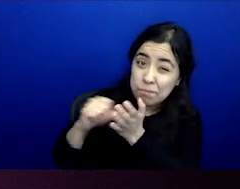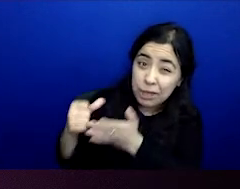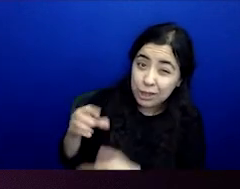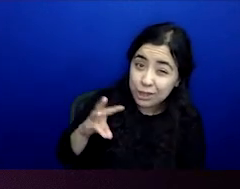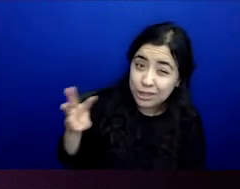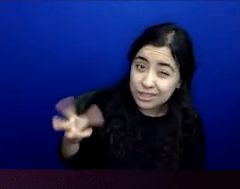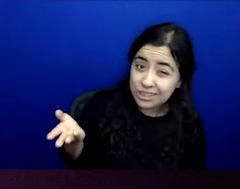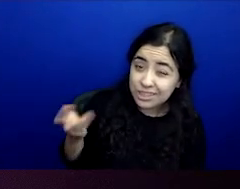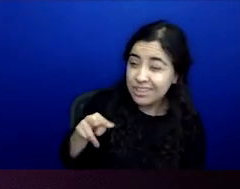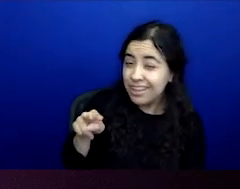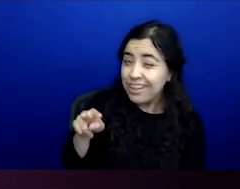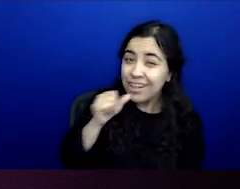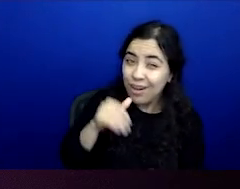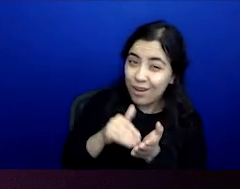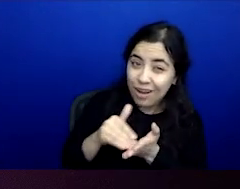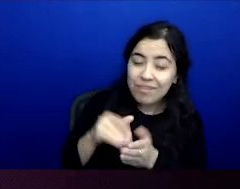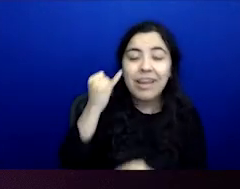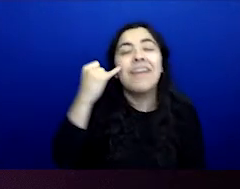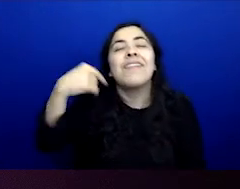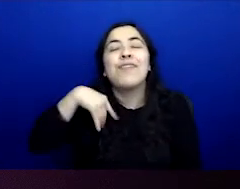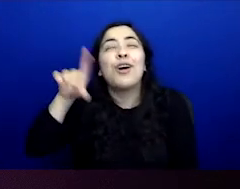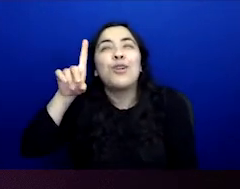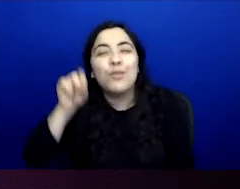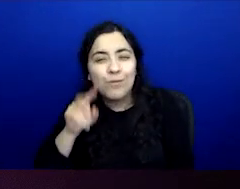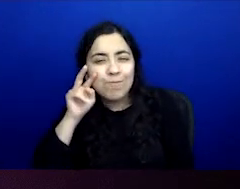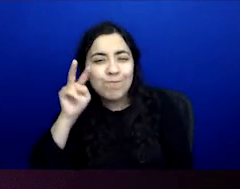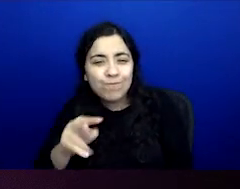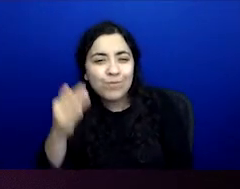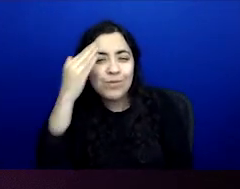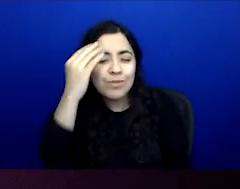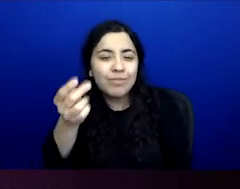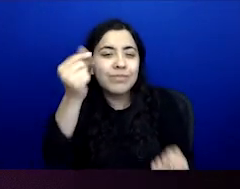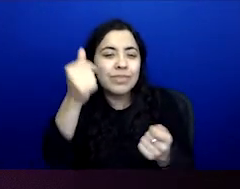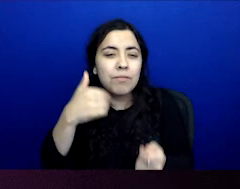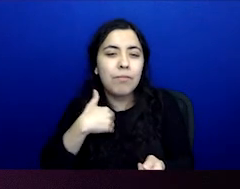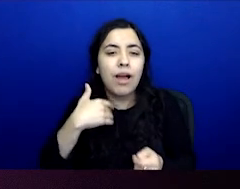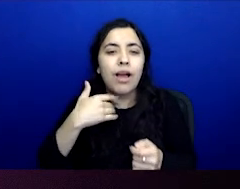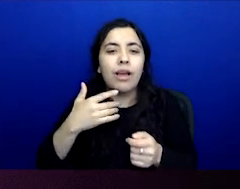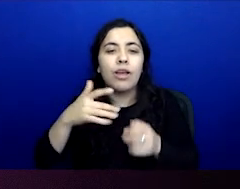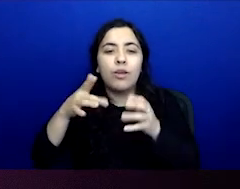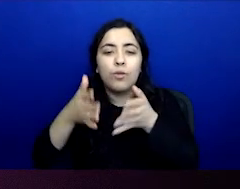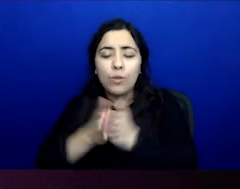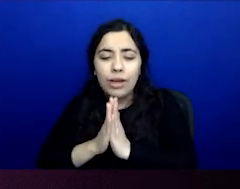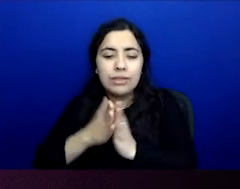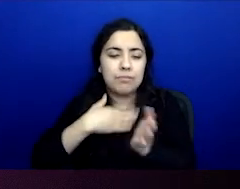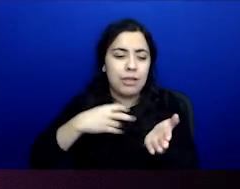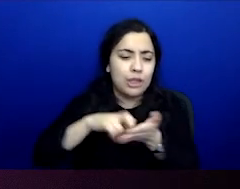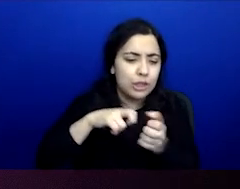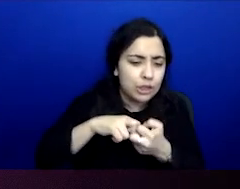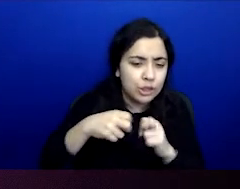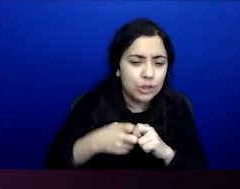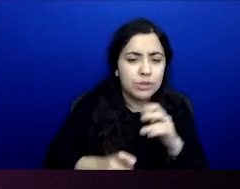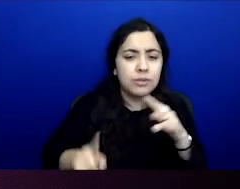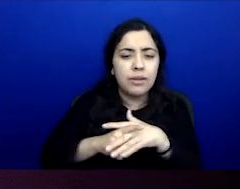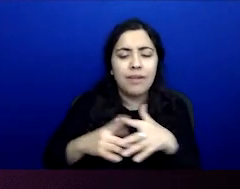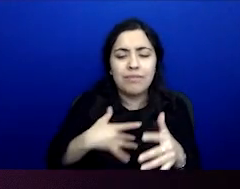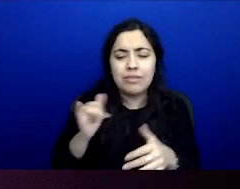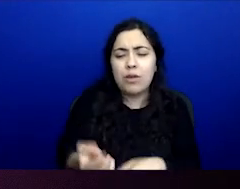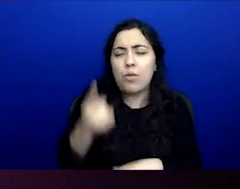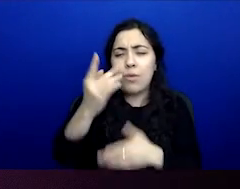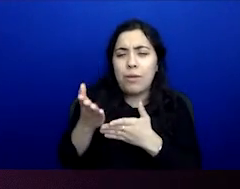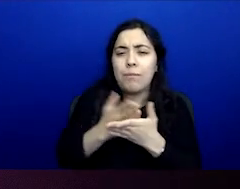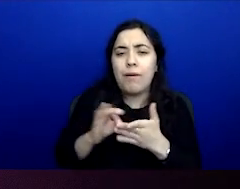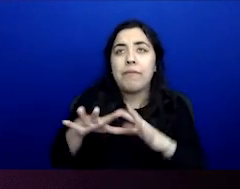at the GitHub marketing pages, I can very quickly jump into my pull requests or my issues, and it all feels like one part of a